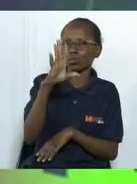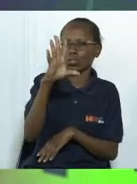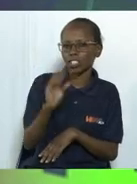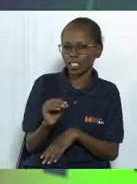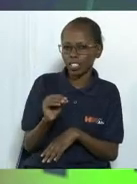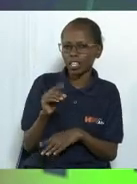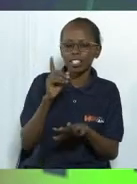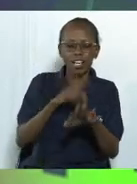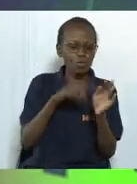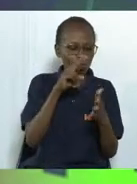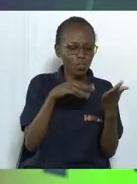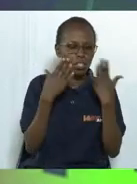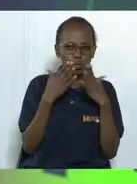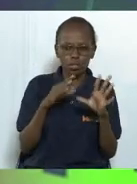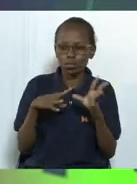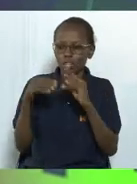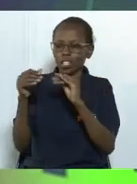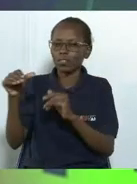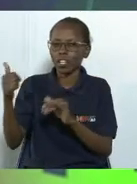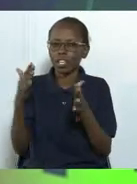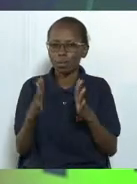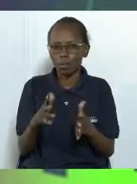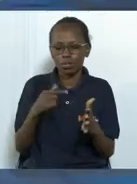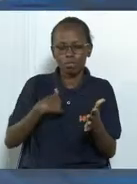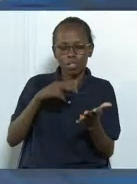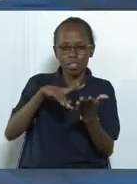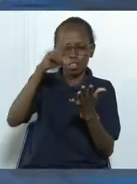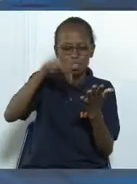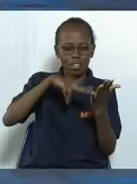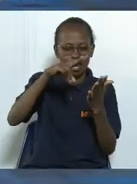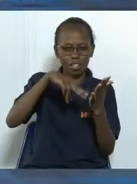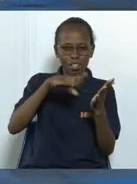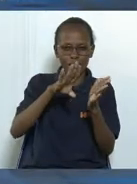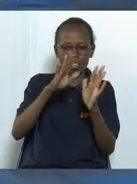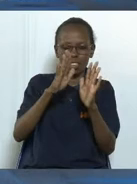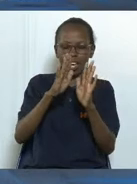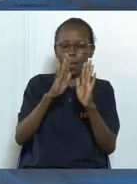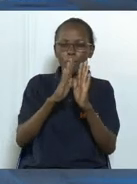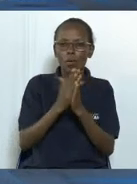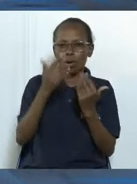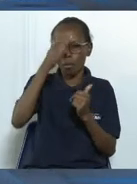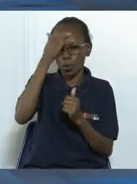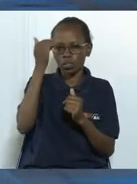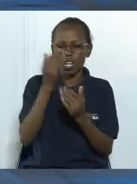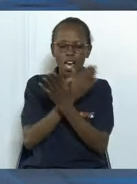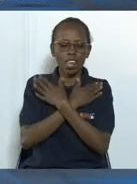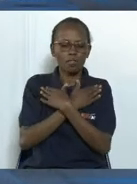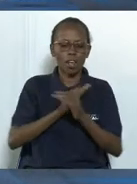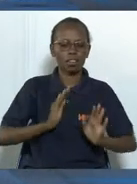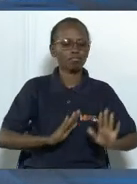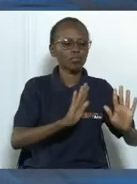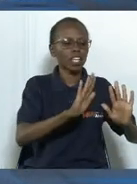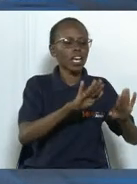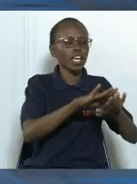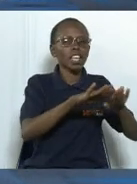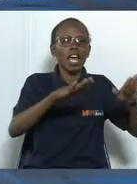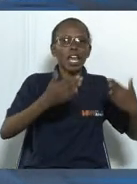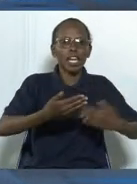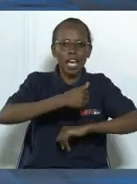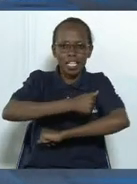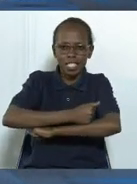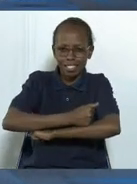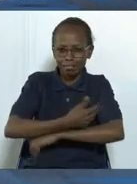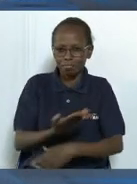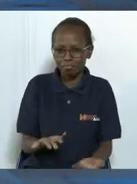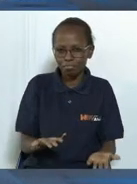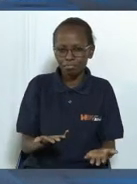someone. I came to read this book because a friend had left it on her desk, meaning mere